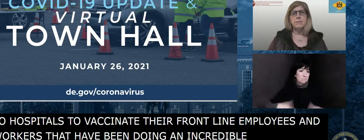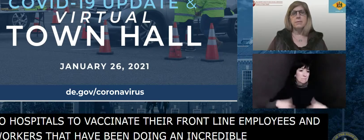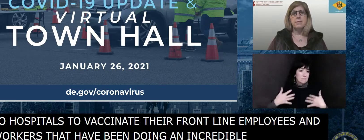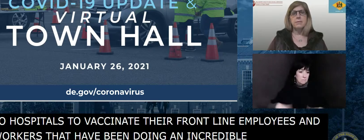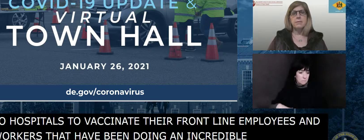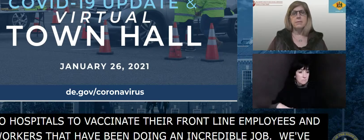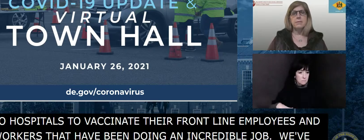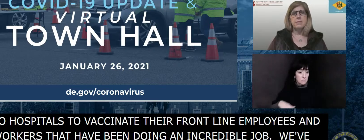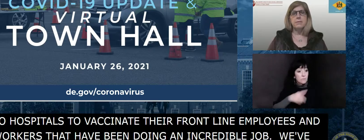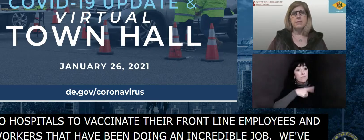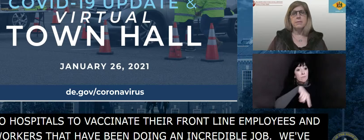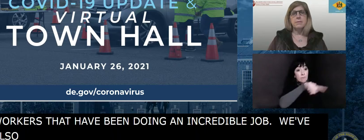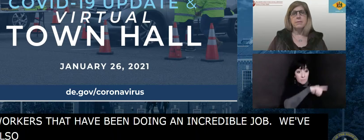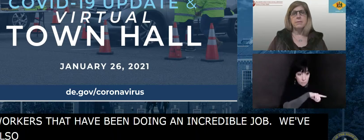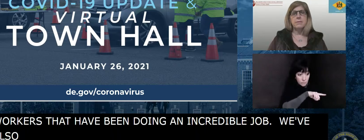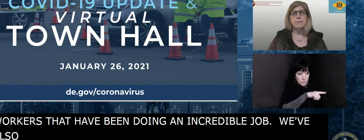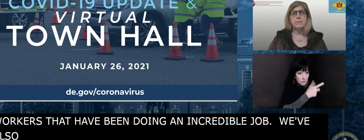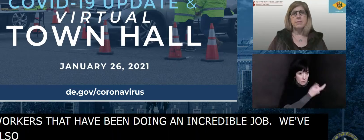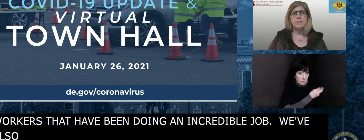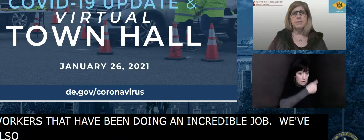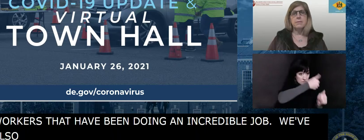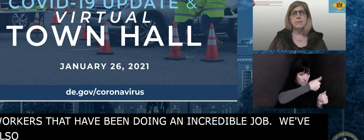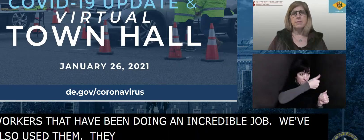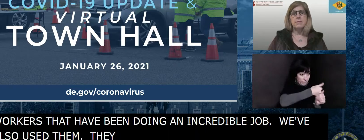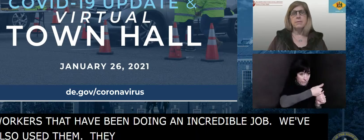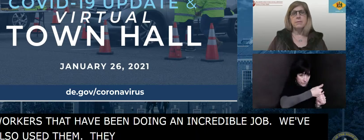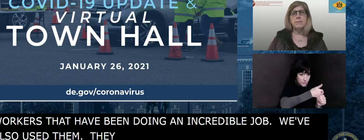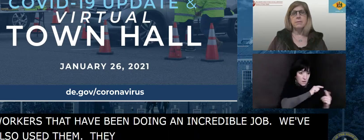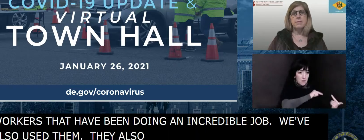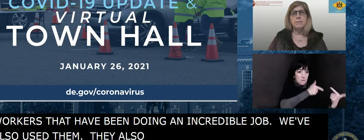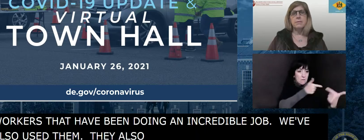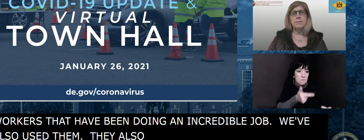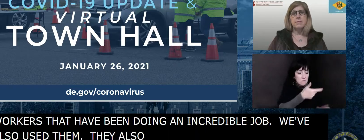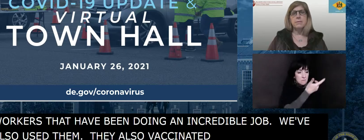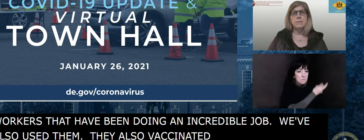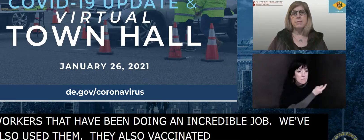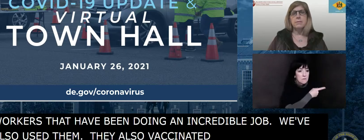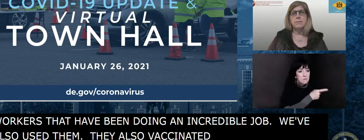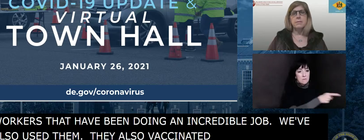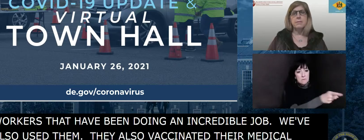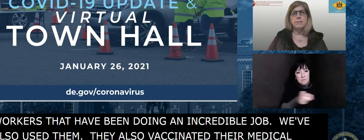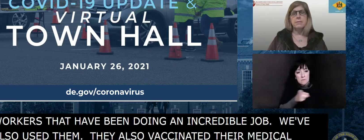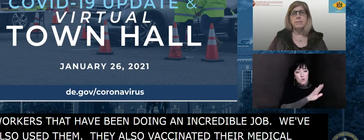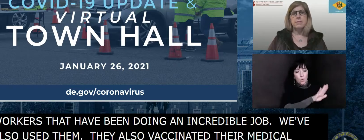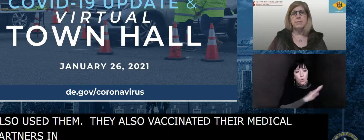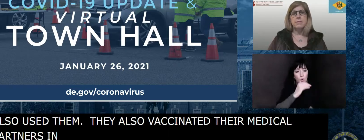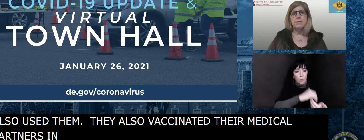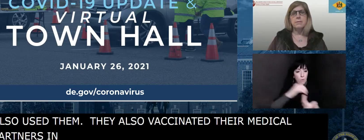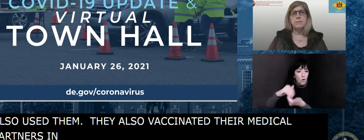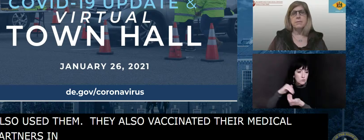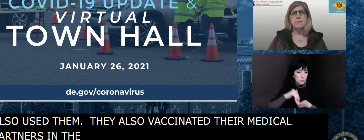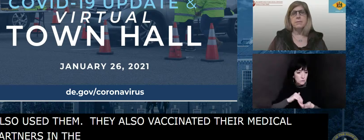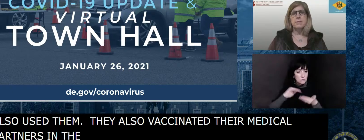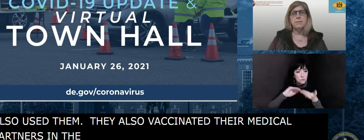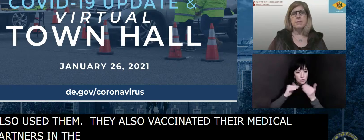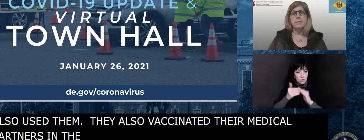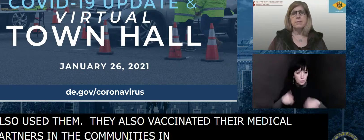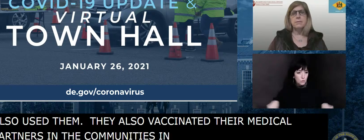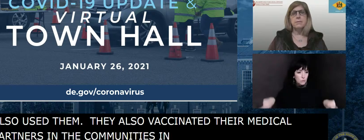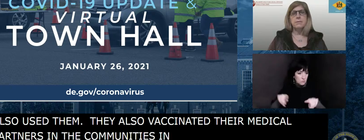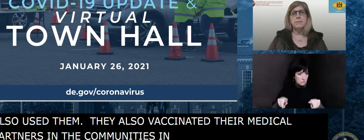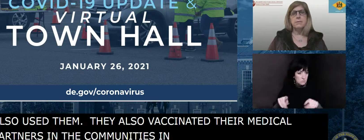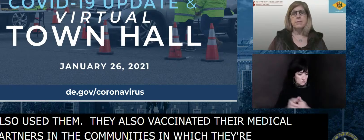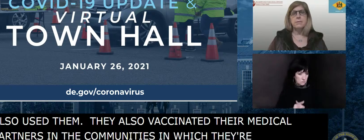also vaccinated their medical partners in the communities in which they're located. We've utilized some of